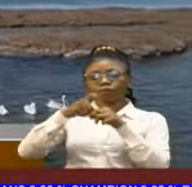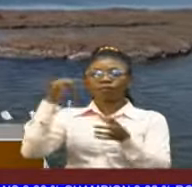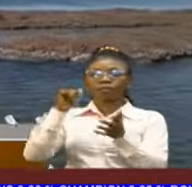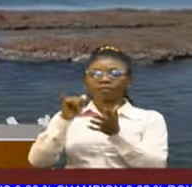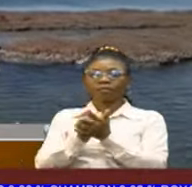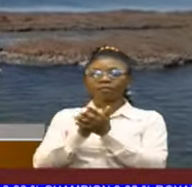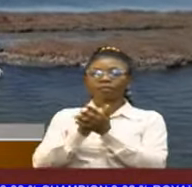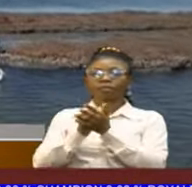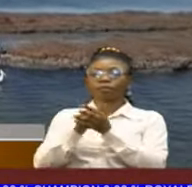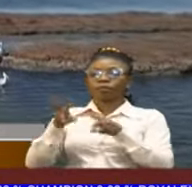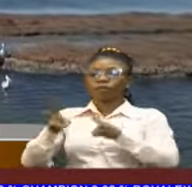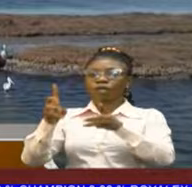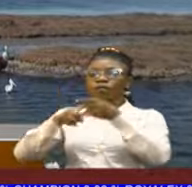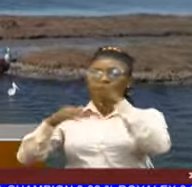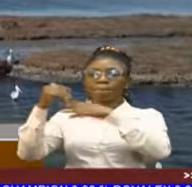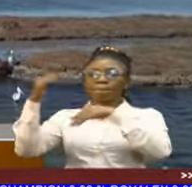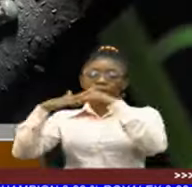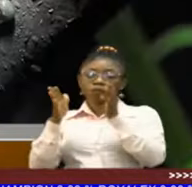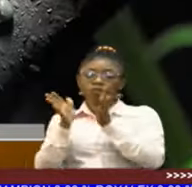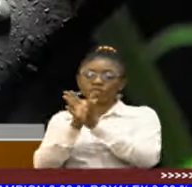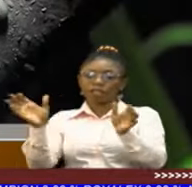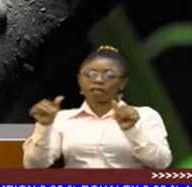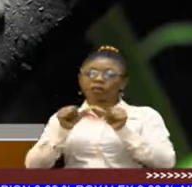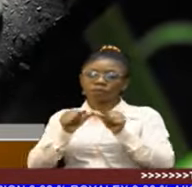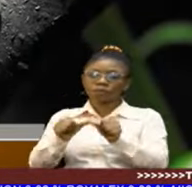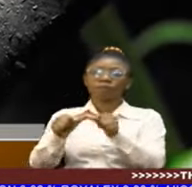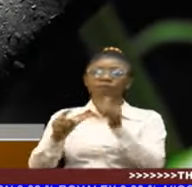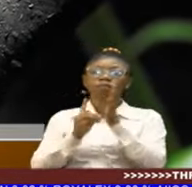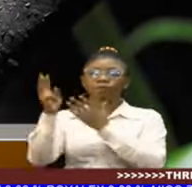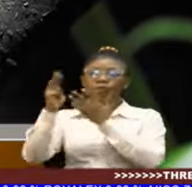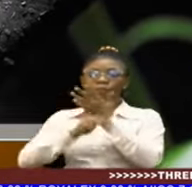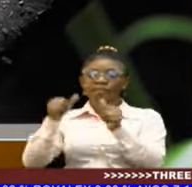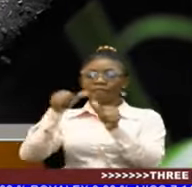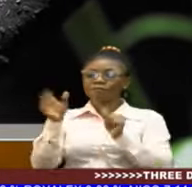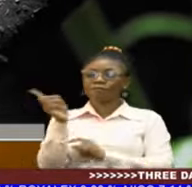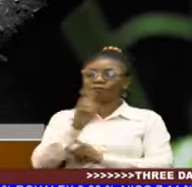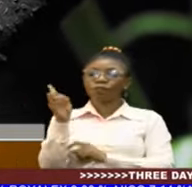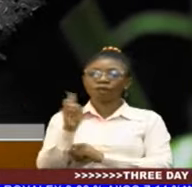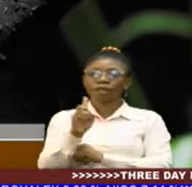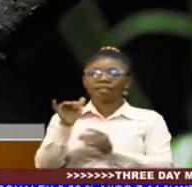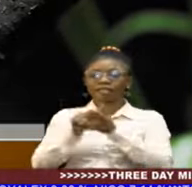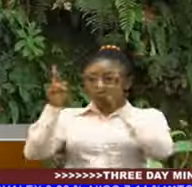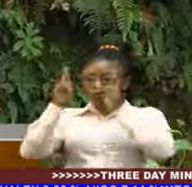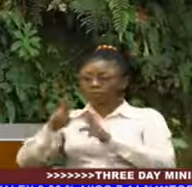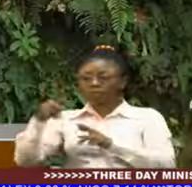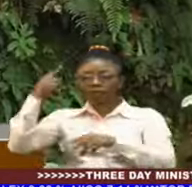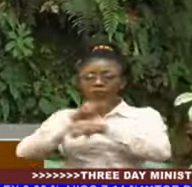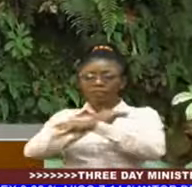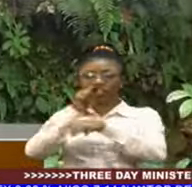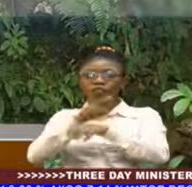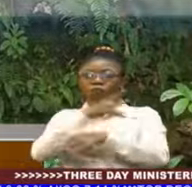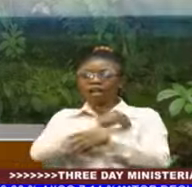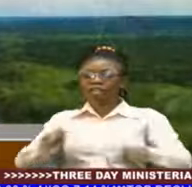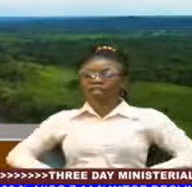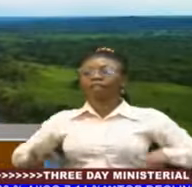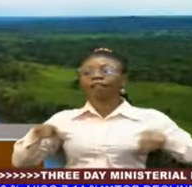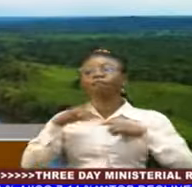to build genuinely sustainable development everywhere, with full respect for nature and for the living